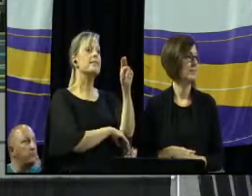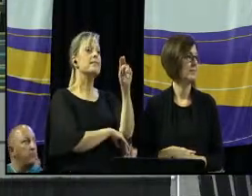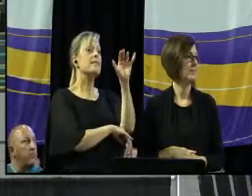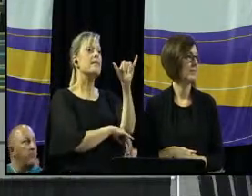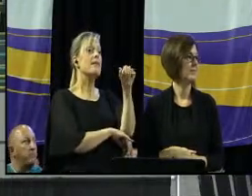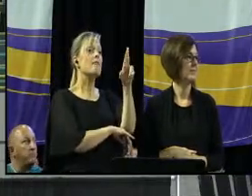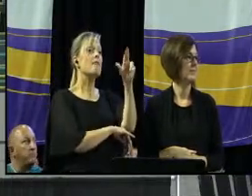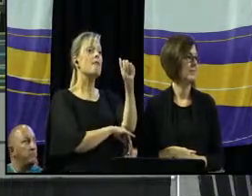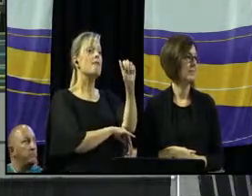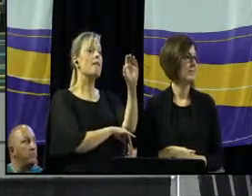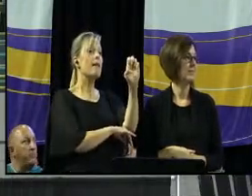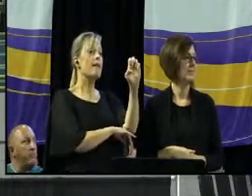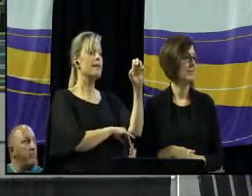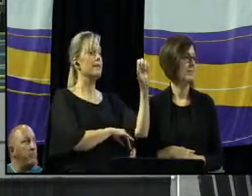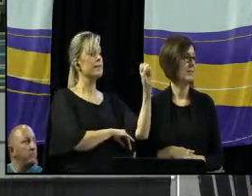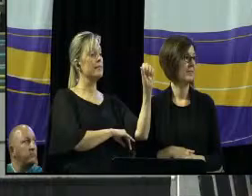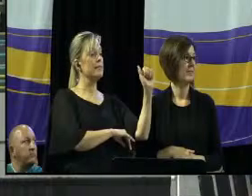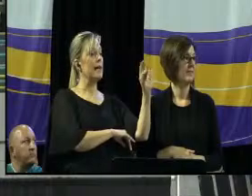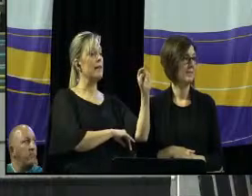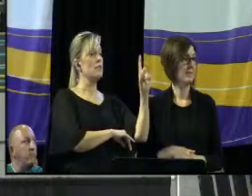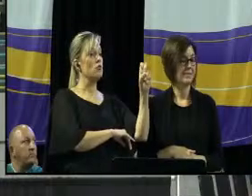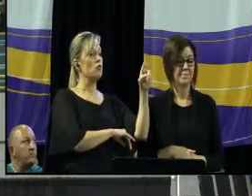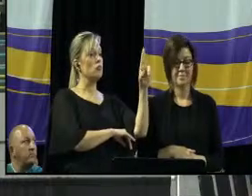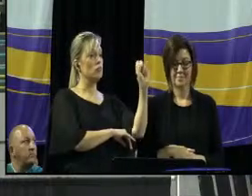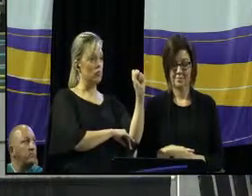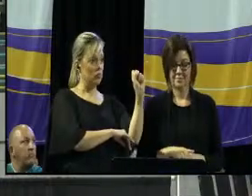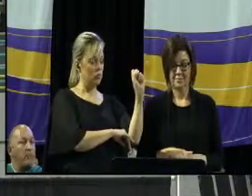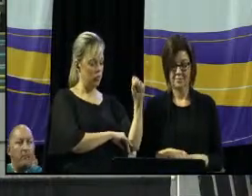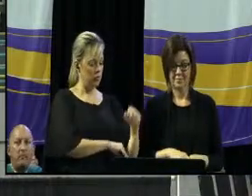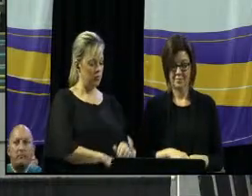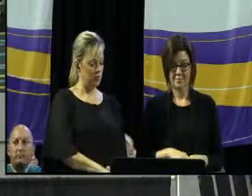Nyre Javon Sanders.